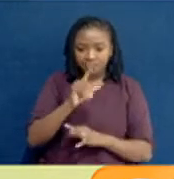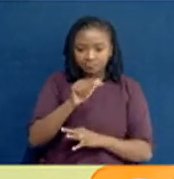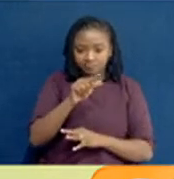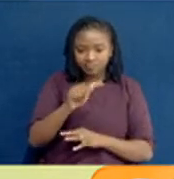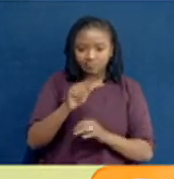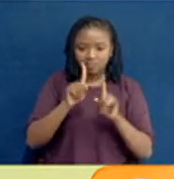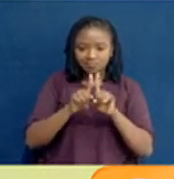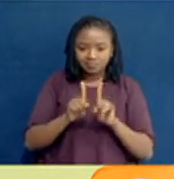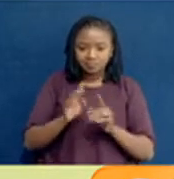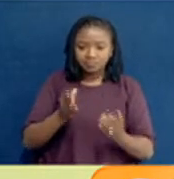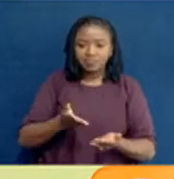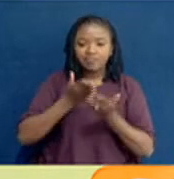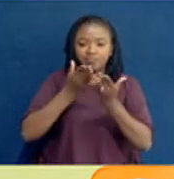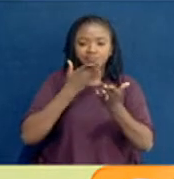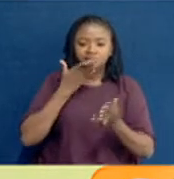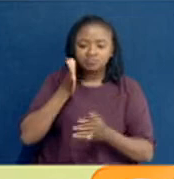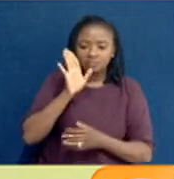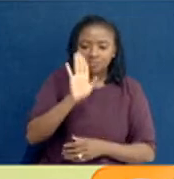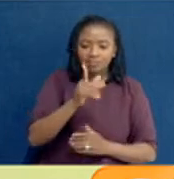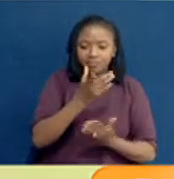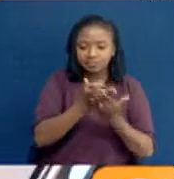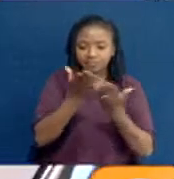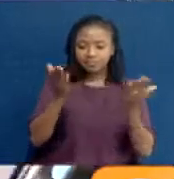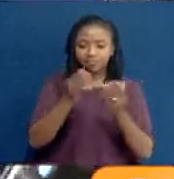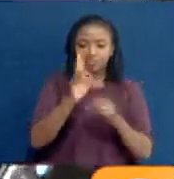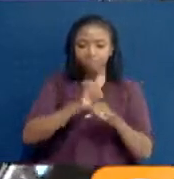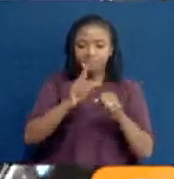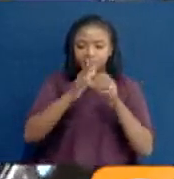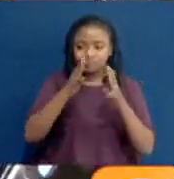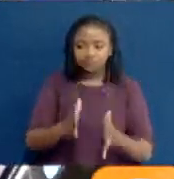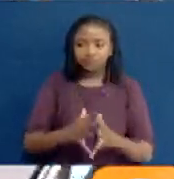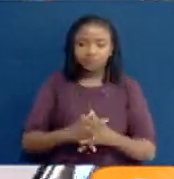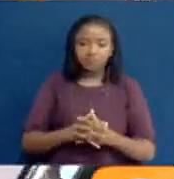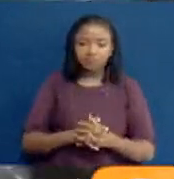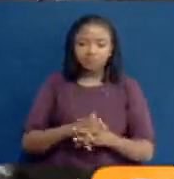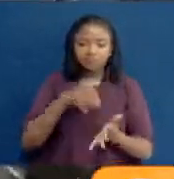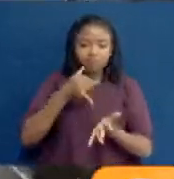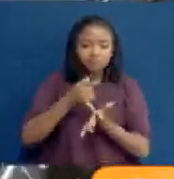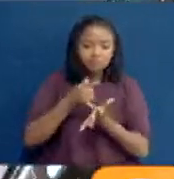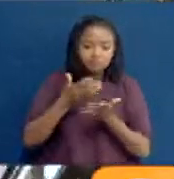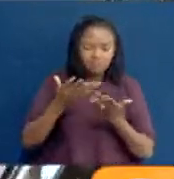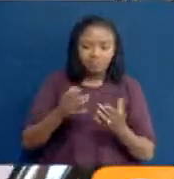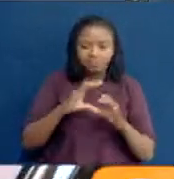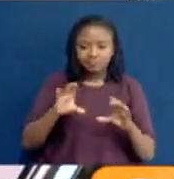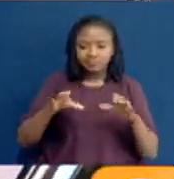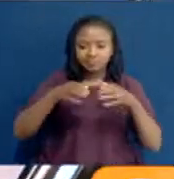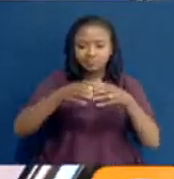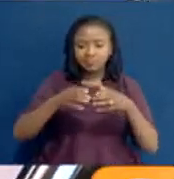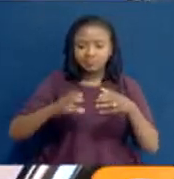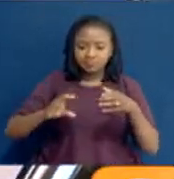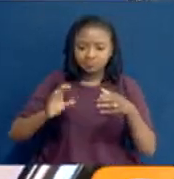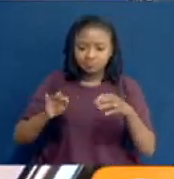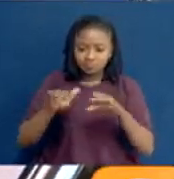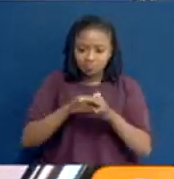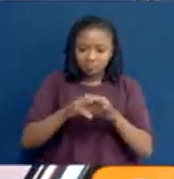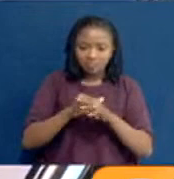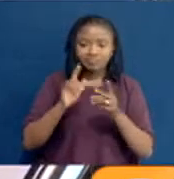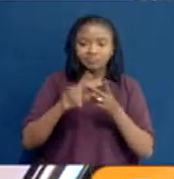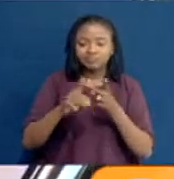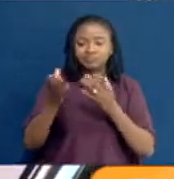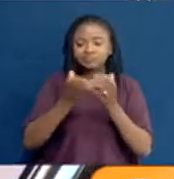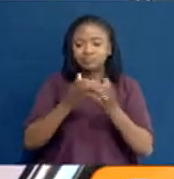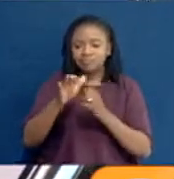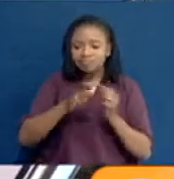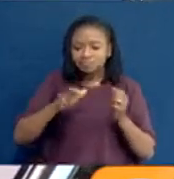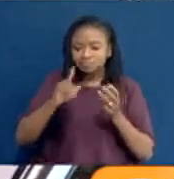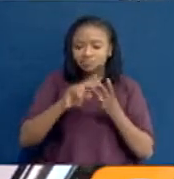insightful feedback to our users. Which includes community members, business premises,